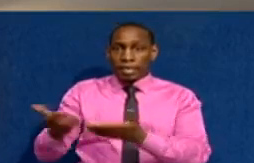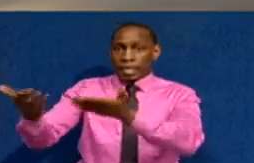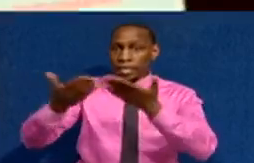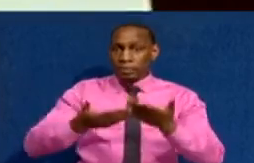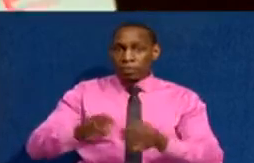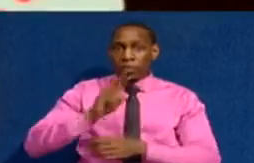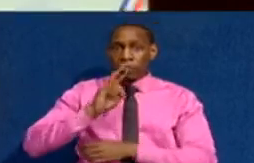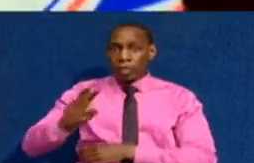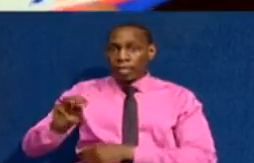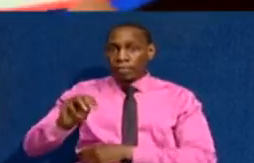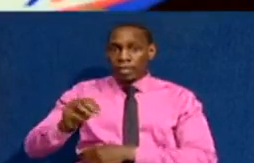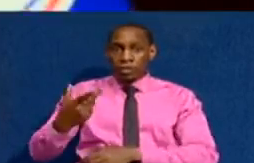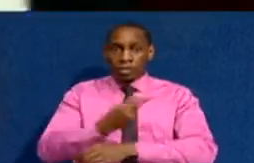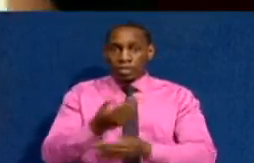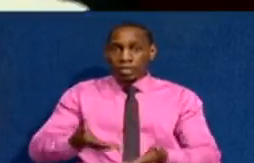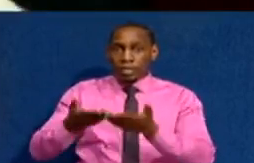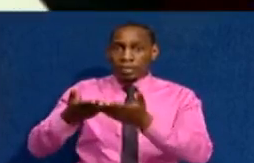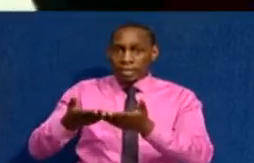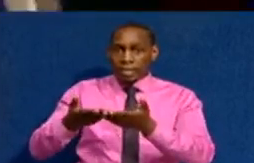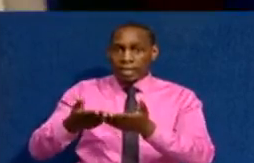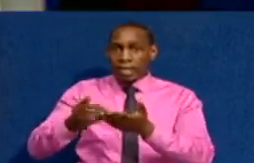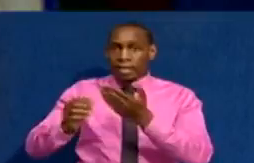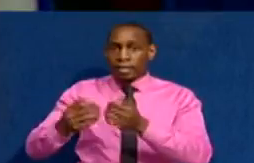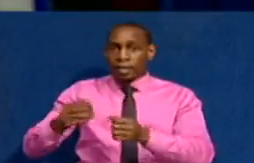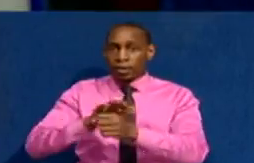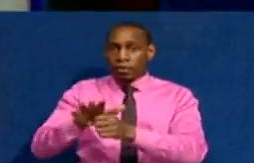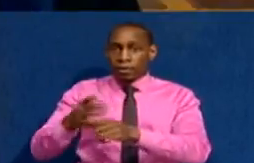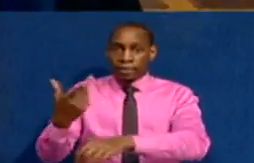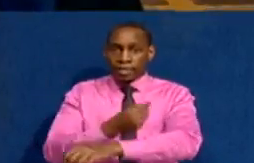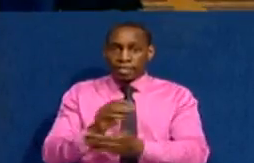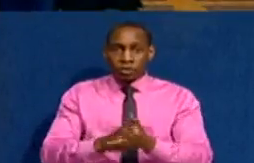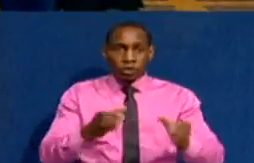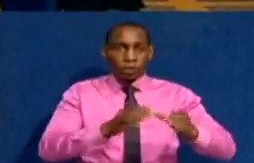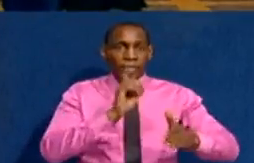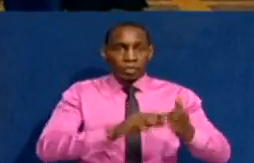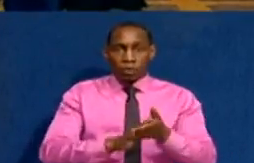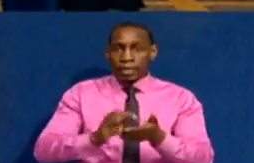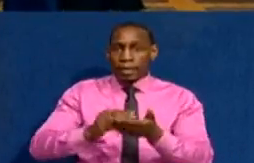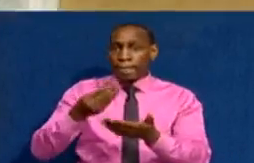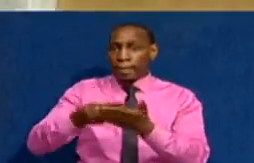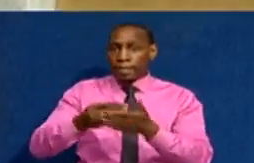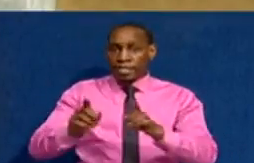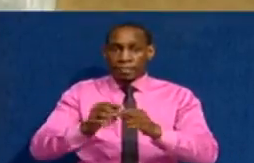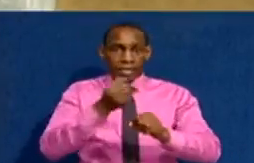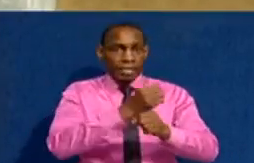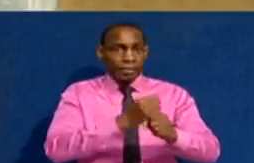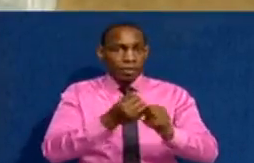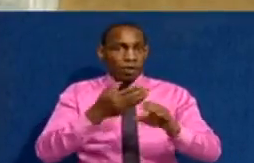2 million syringes to Sri Lanka for COVID-19 vaccination. The firm says the funding will also see it